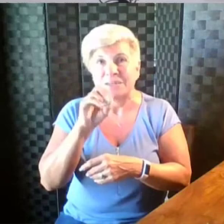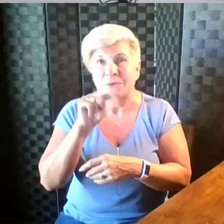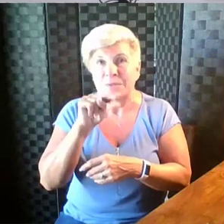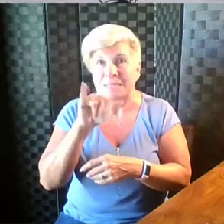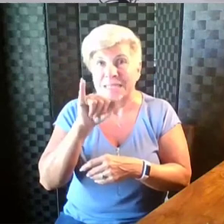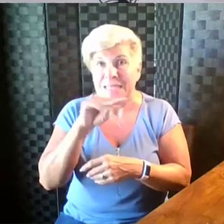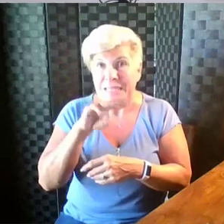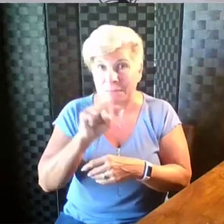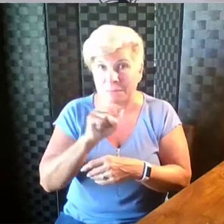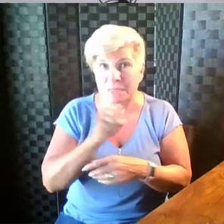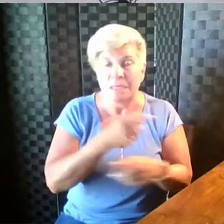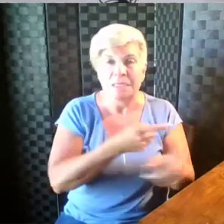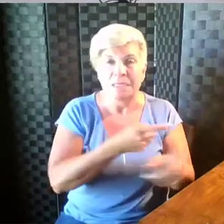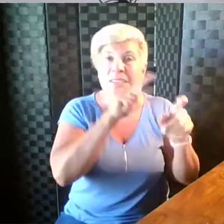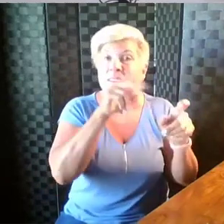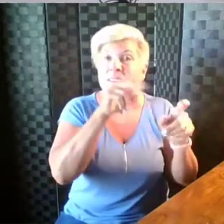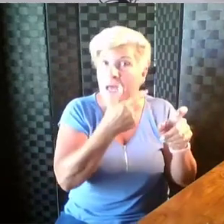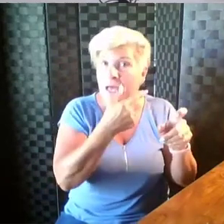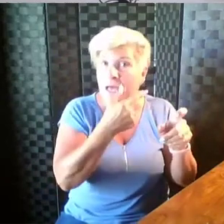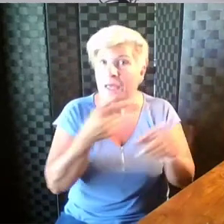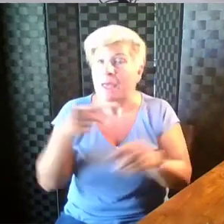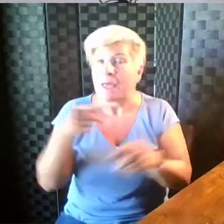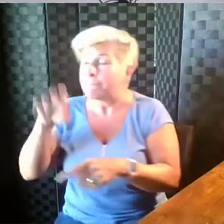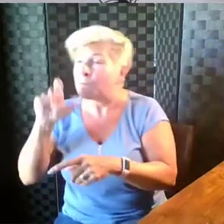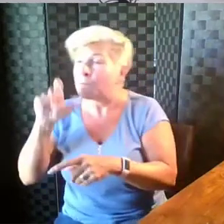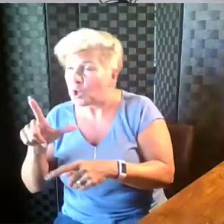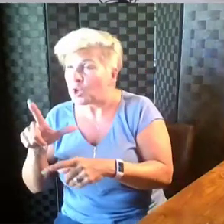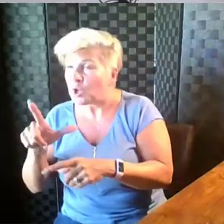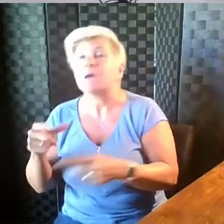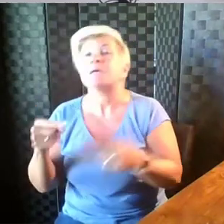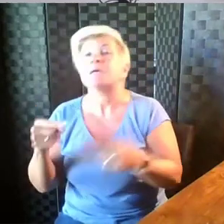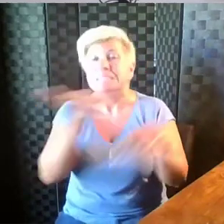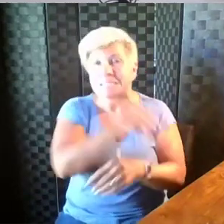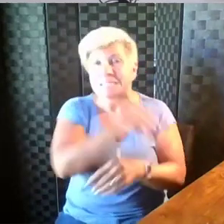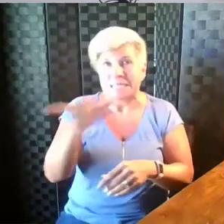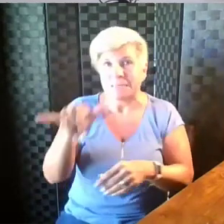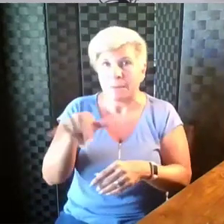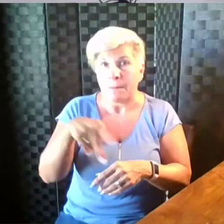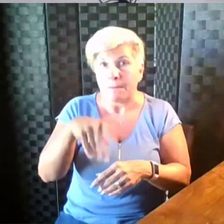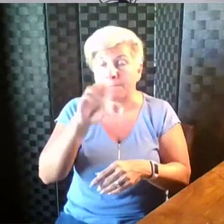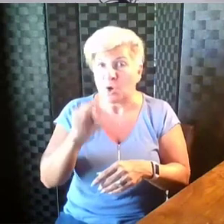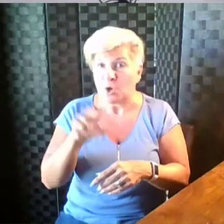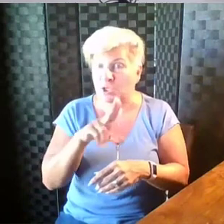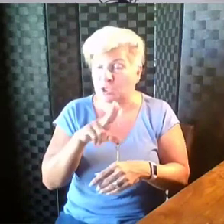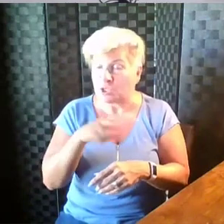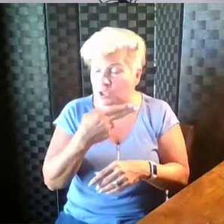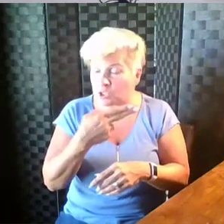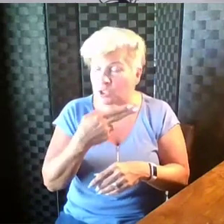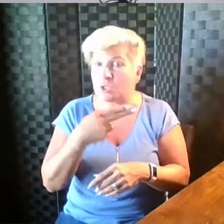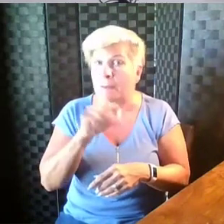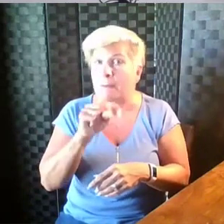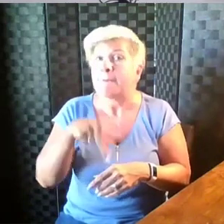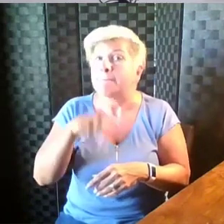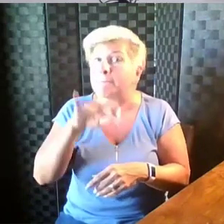an antonym, the opposite for pull, but we are looking for the synonyms.